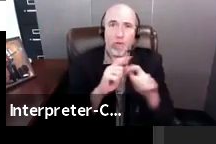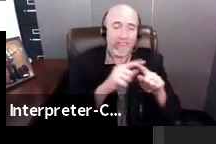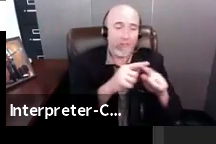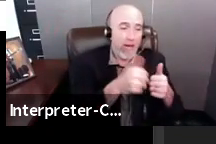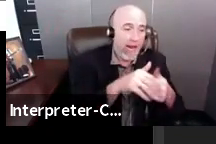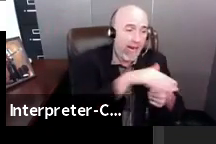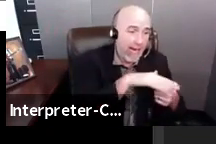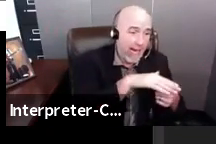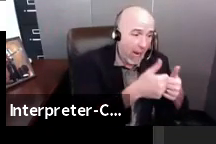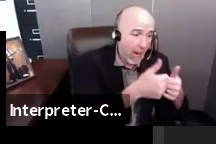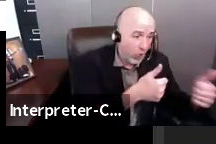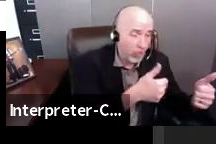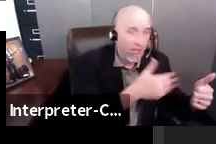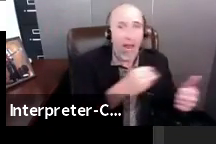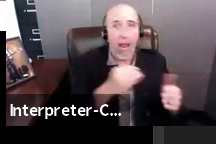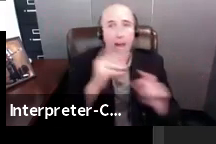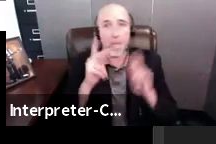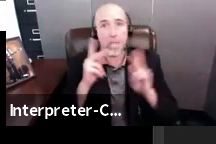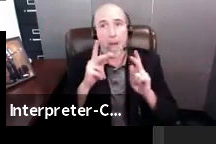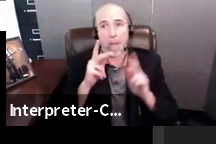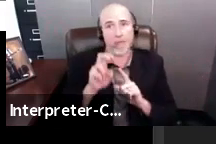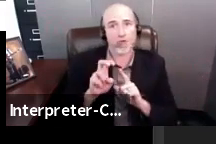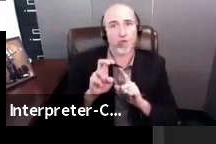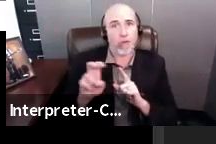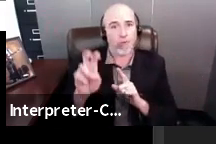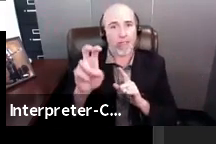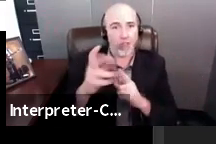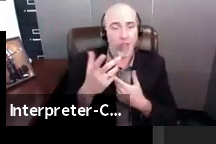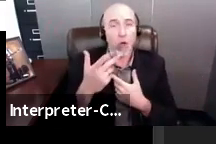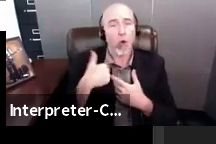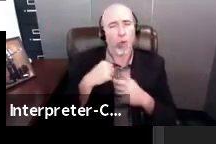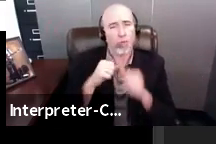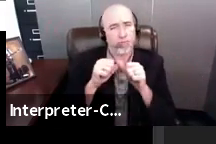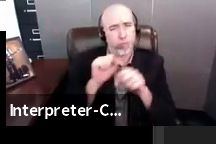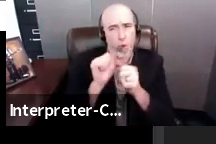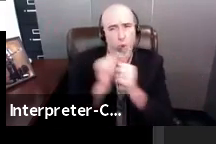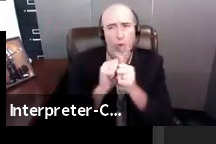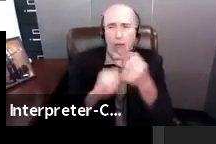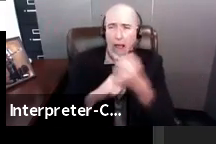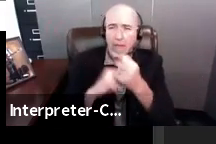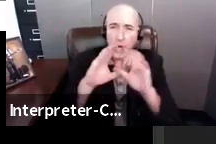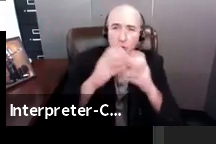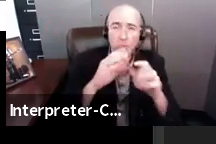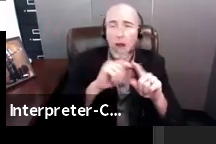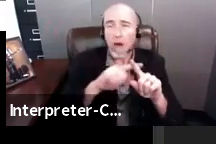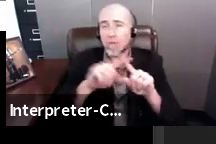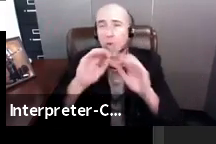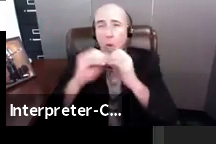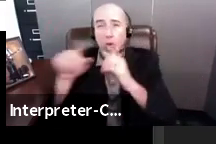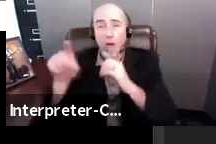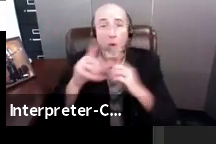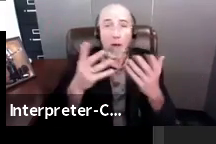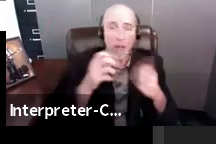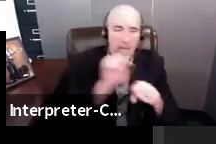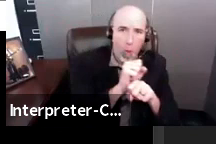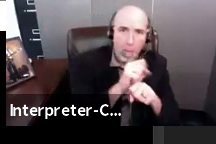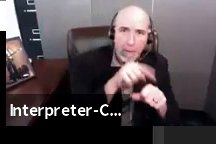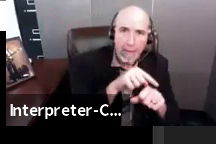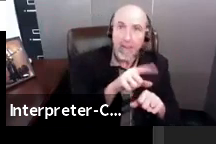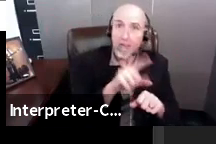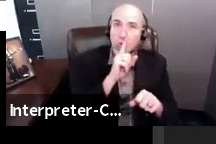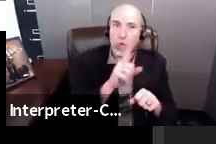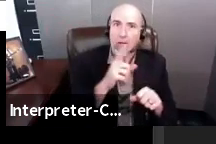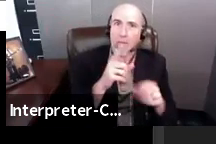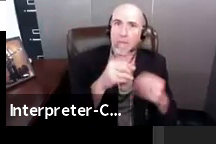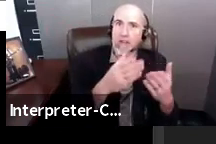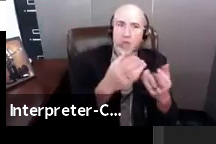public transportation. The city continues to work with advocacy groups and other local entities, such as Employability, which serves as a